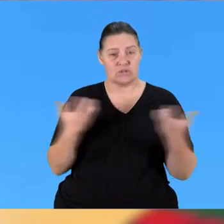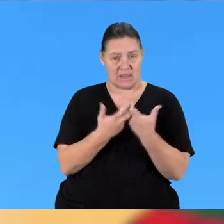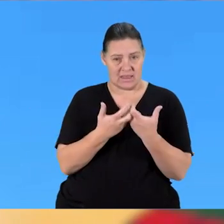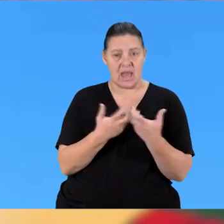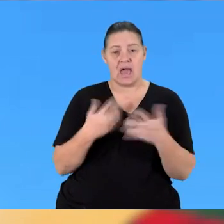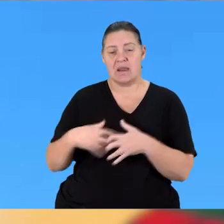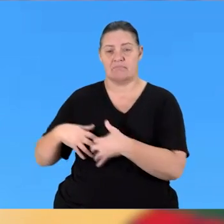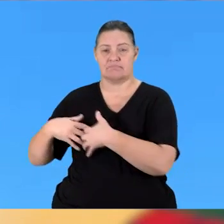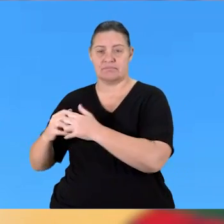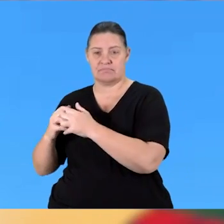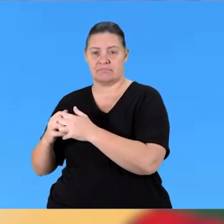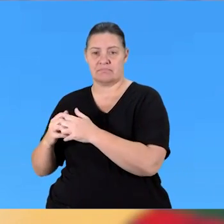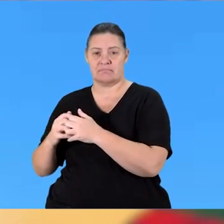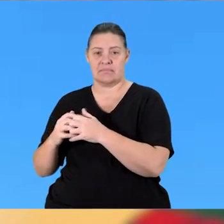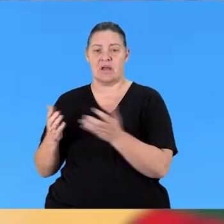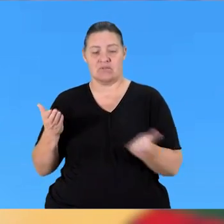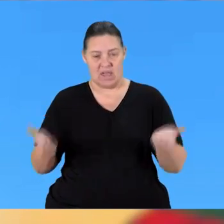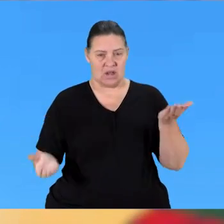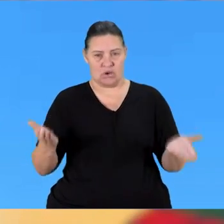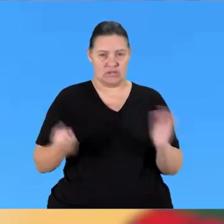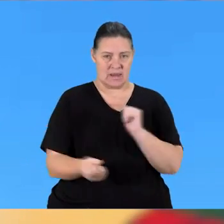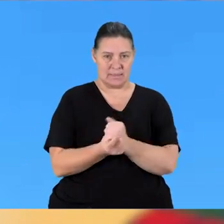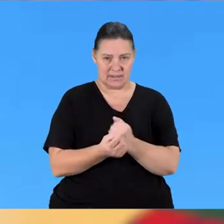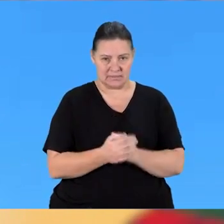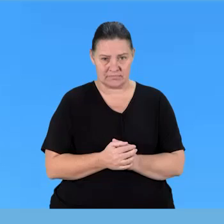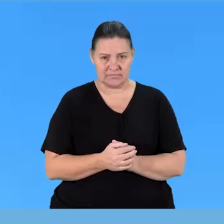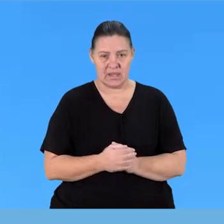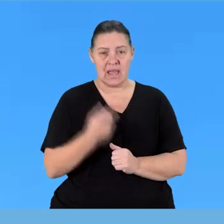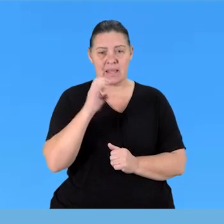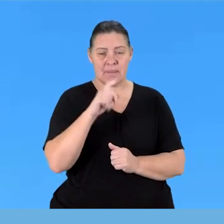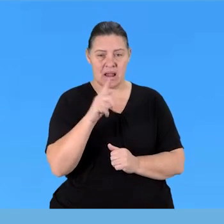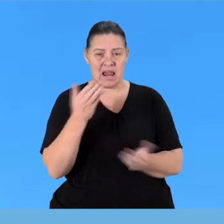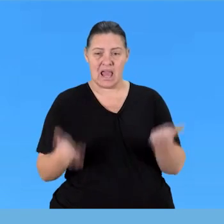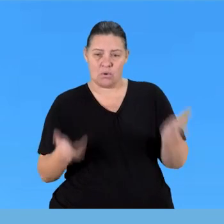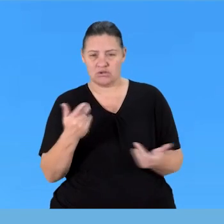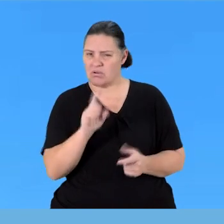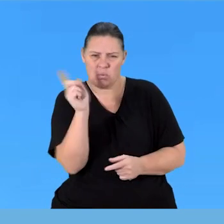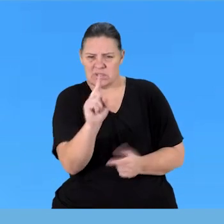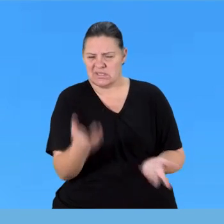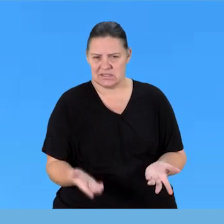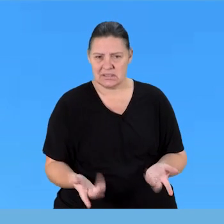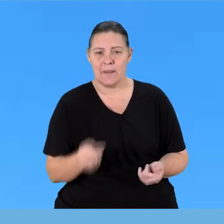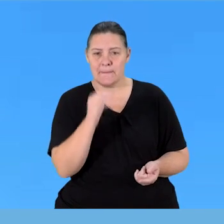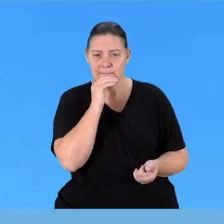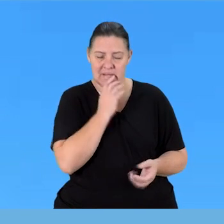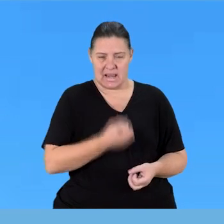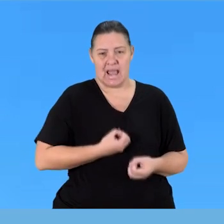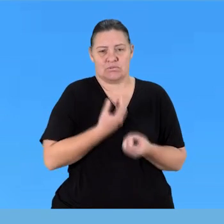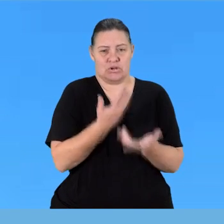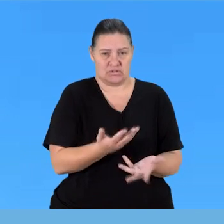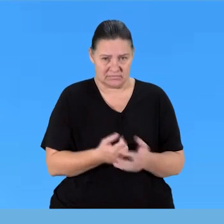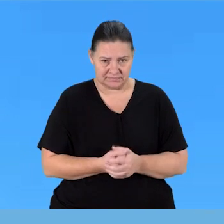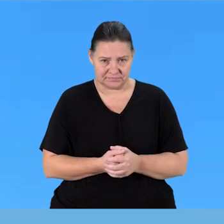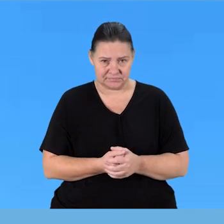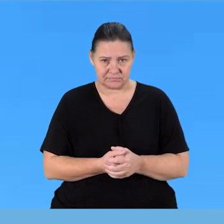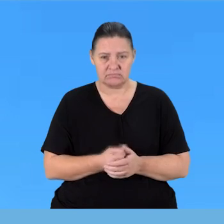them together and form a chemical equation. Now, what is a chemical equation, you may be asking yourself? That is an